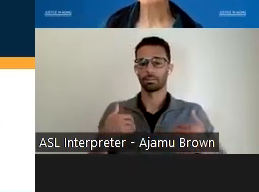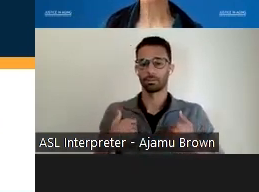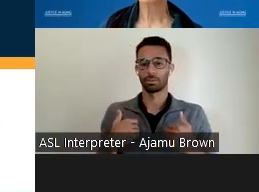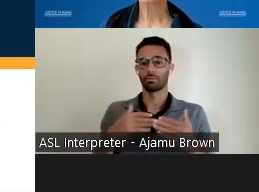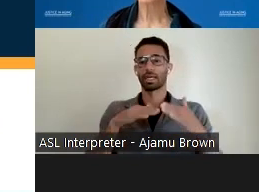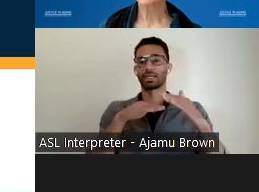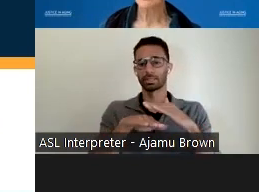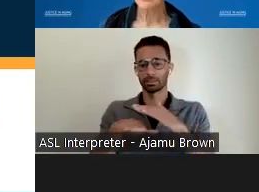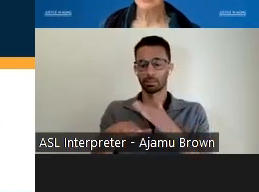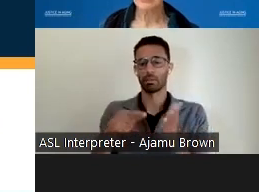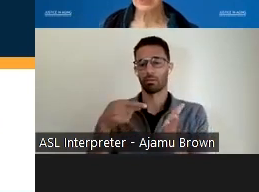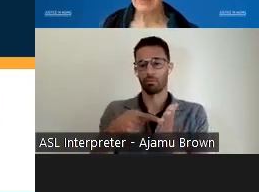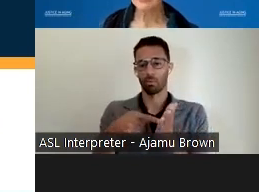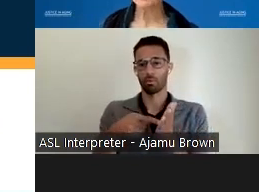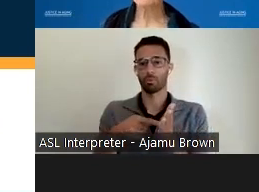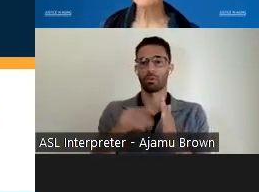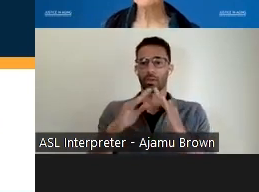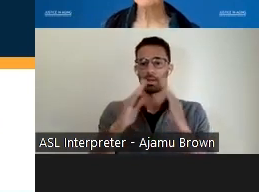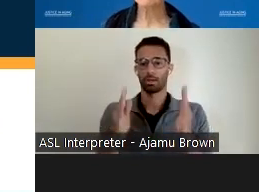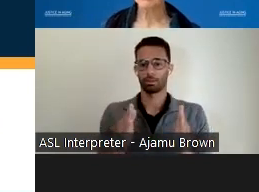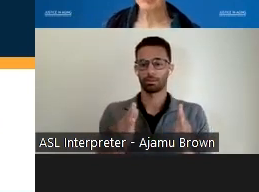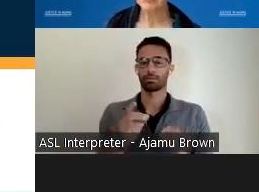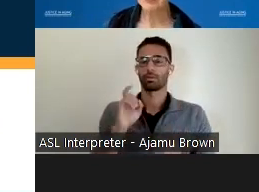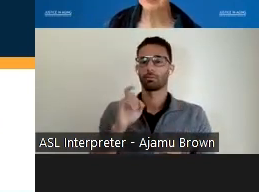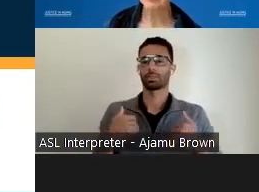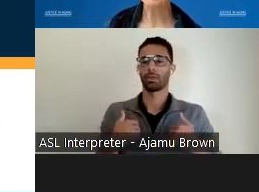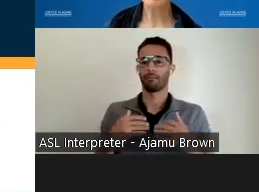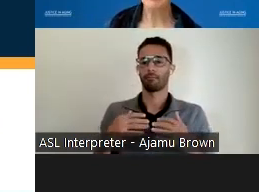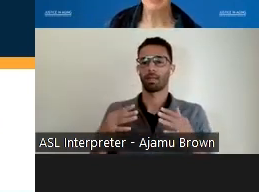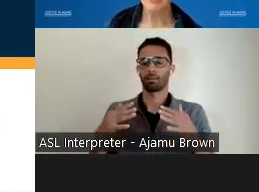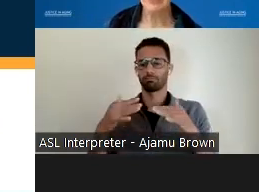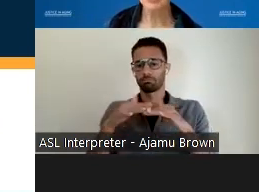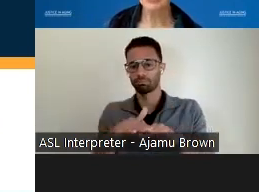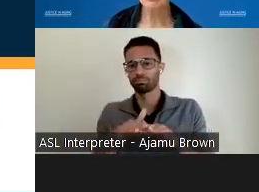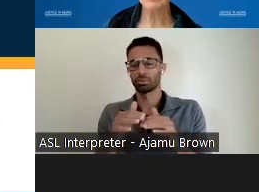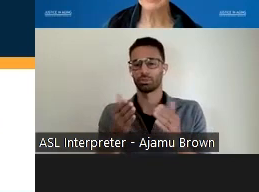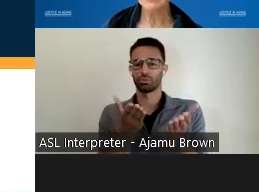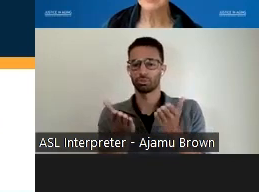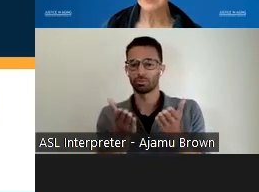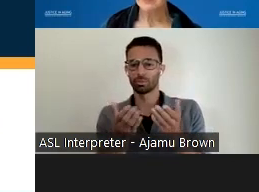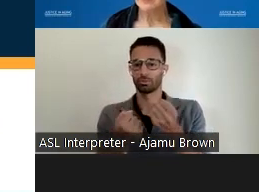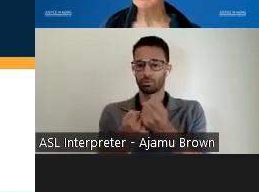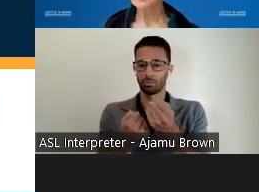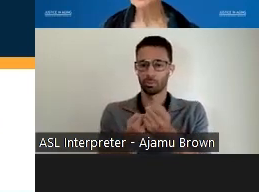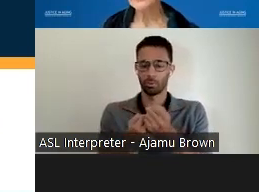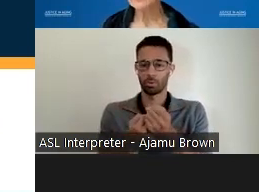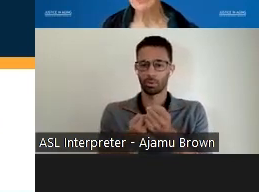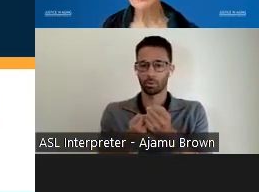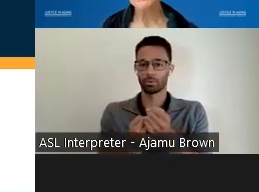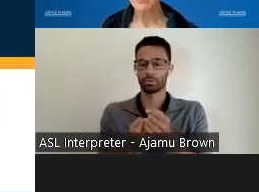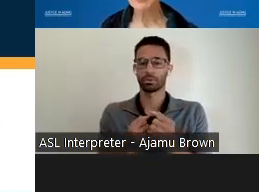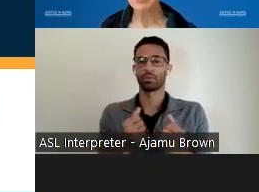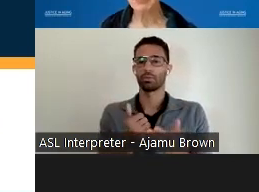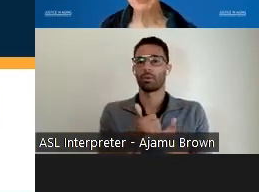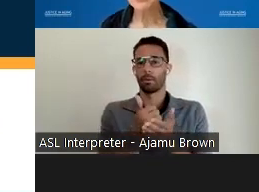housing, the need for integrated services and supports to promote aging in place, create a lot